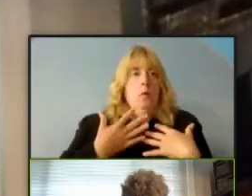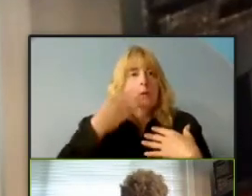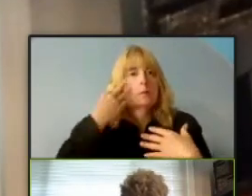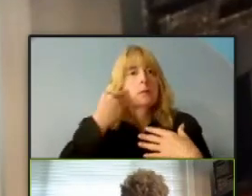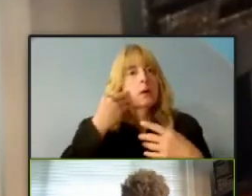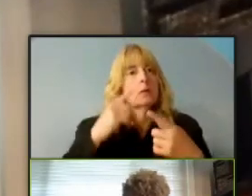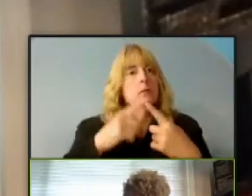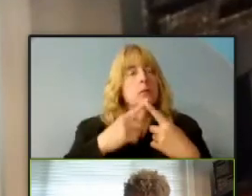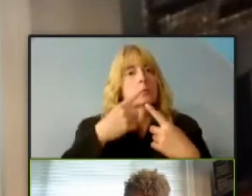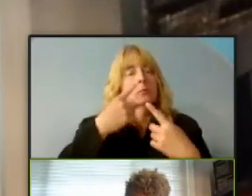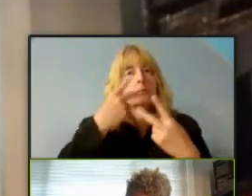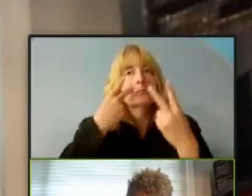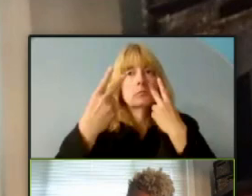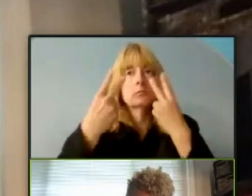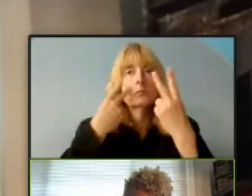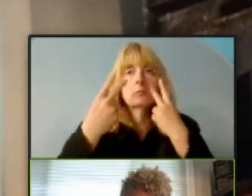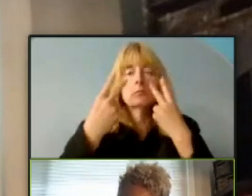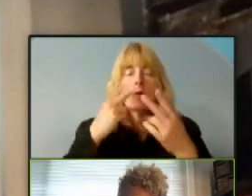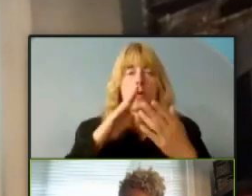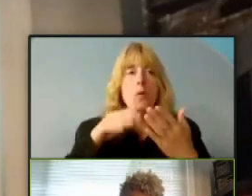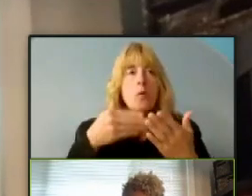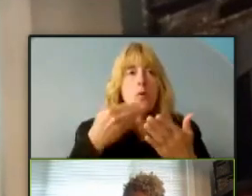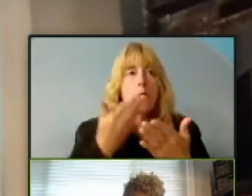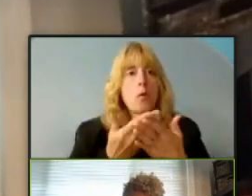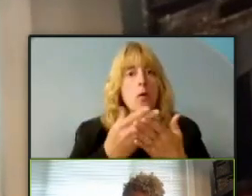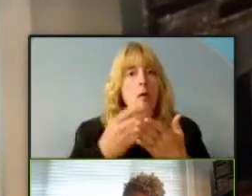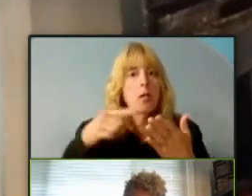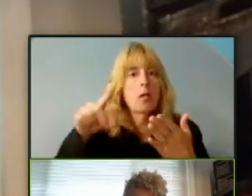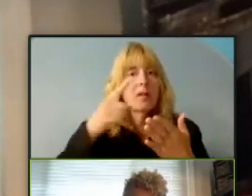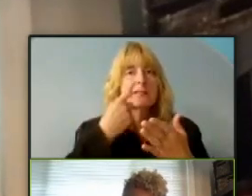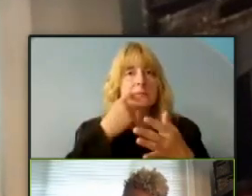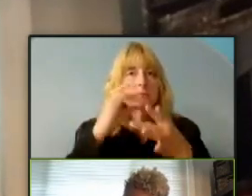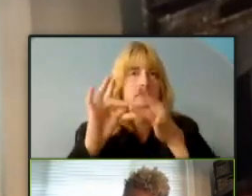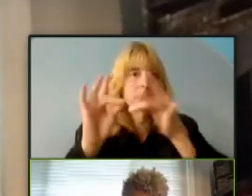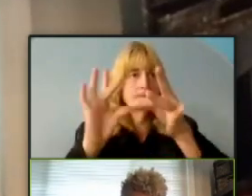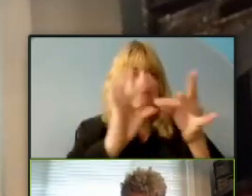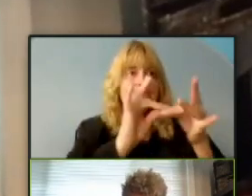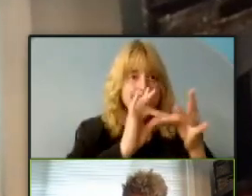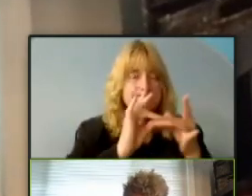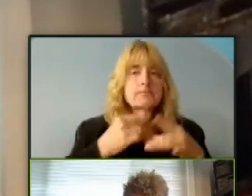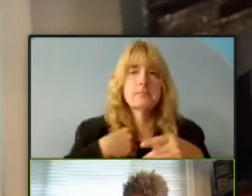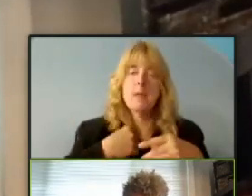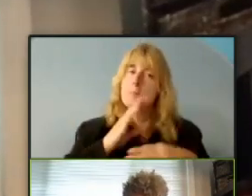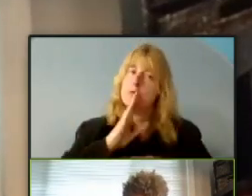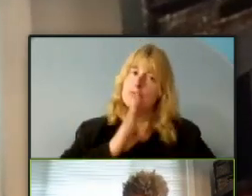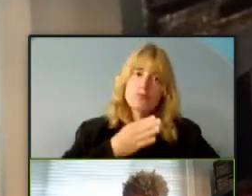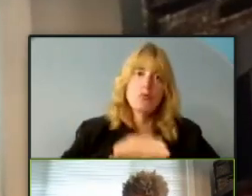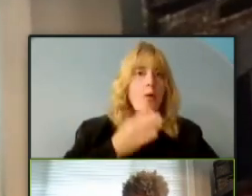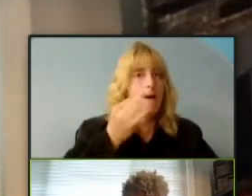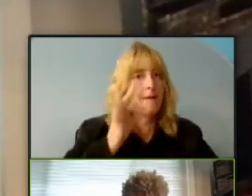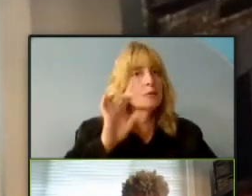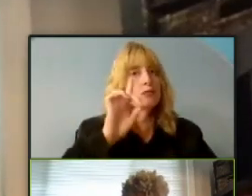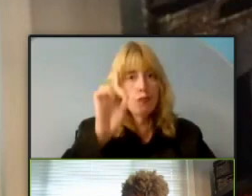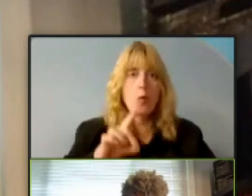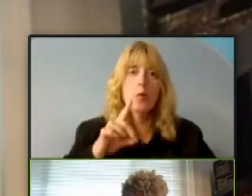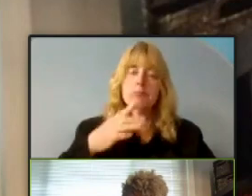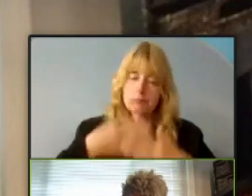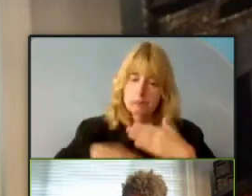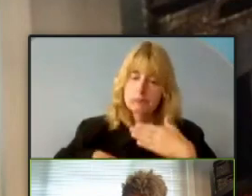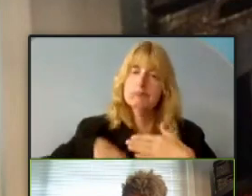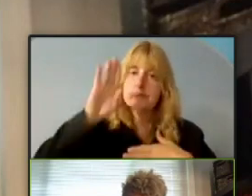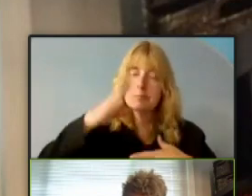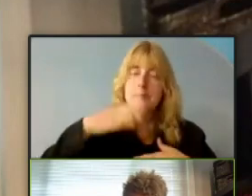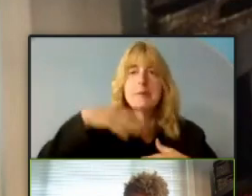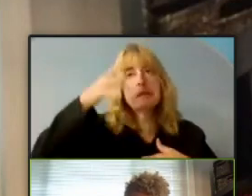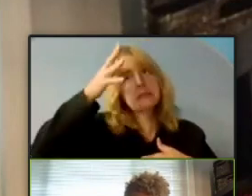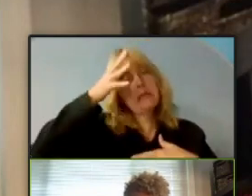to all that has been said before me. I come to you as a daughter of Detroit. My dad is a retired